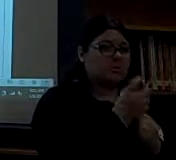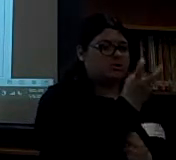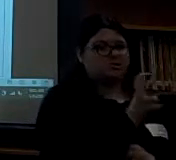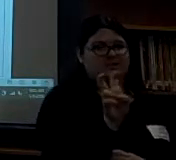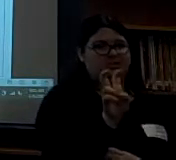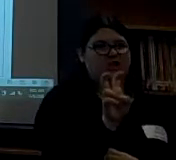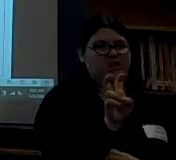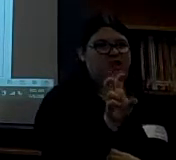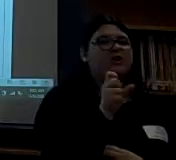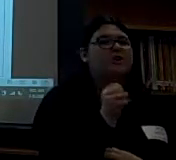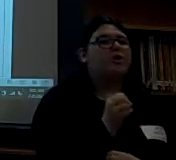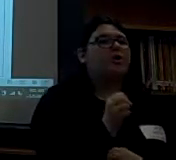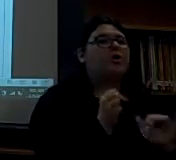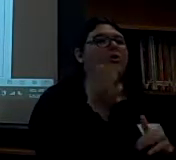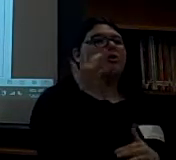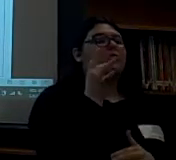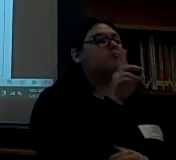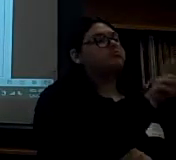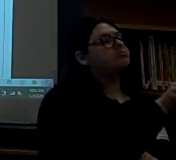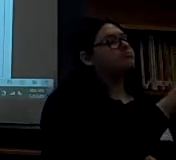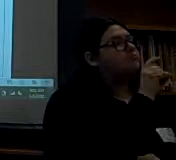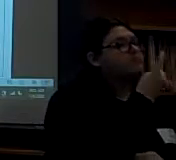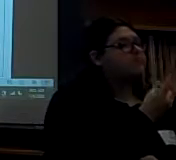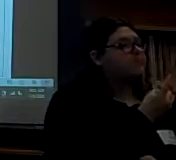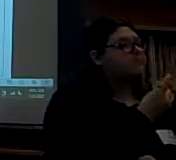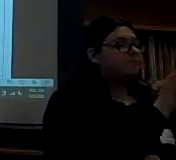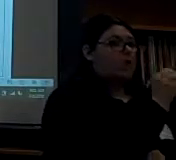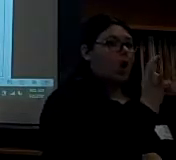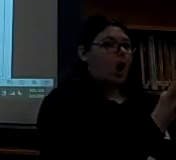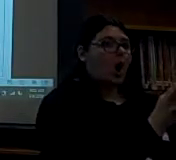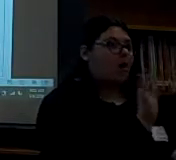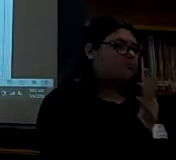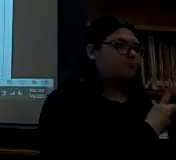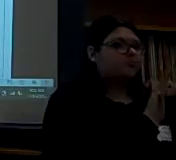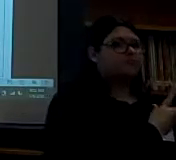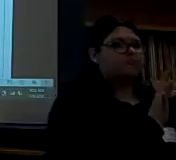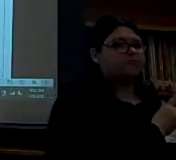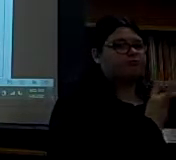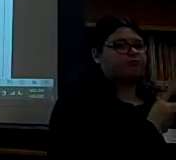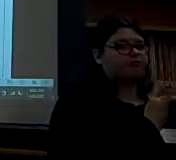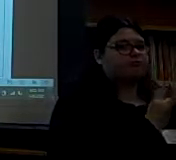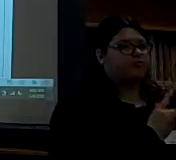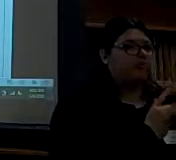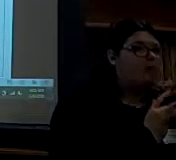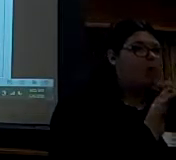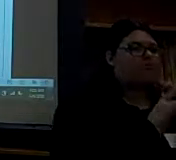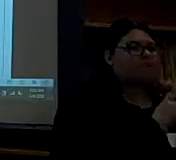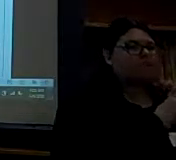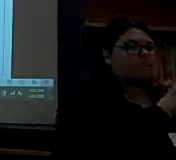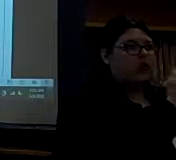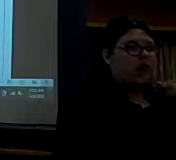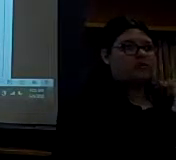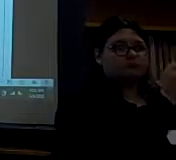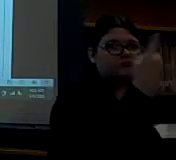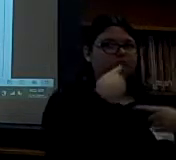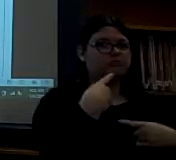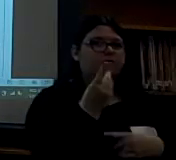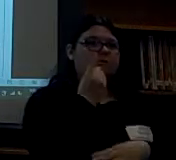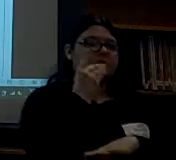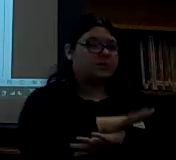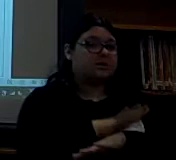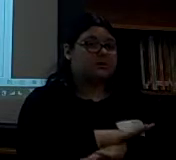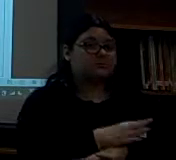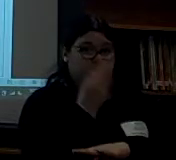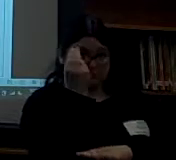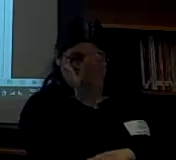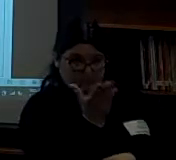transition. So that's why if you ask your child to get off of their iPad or their device, whatever it is, their phone, whatever, and come to the dinner table, which,